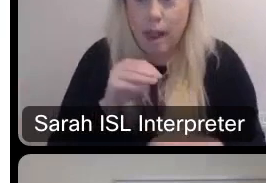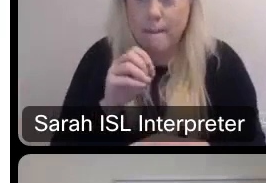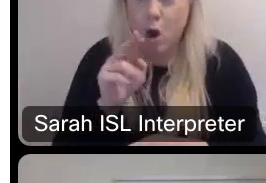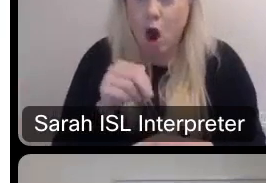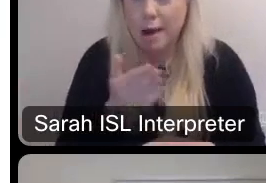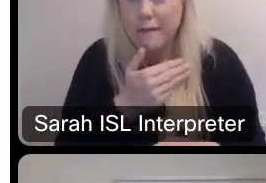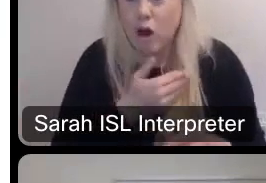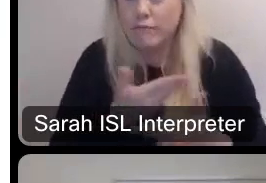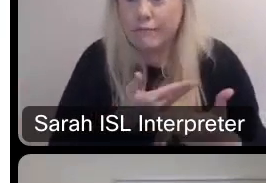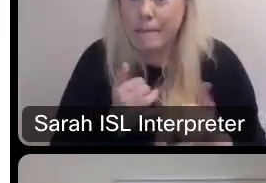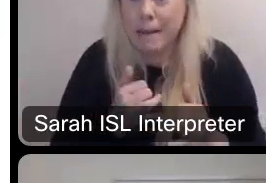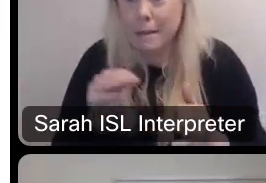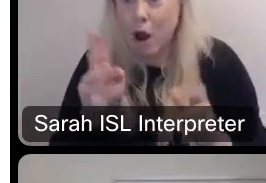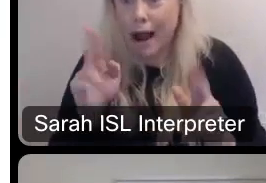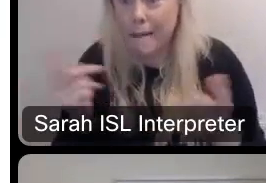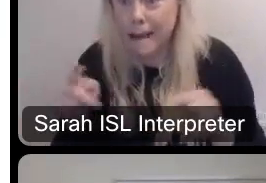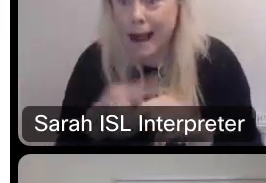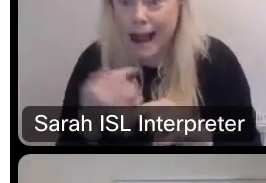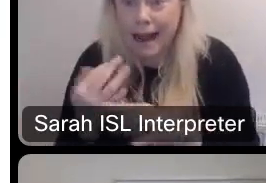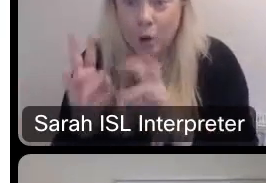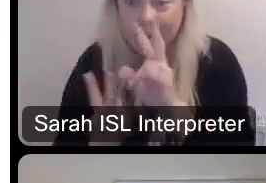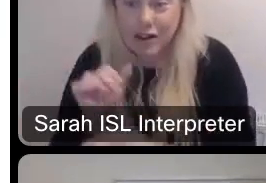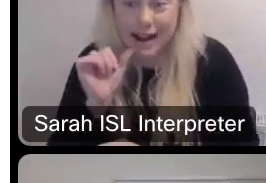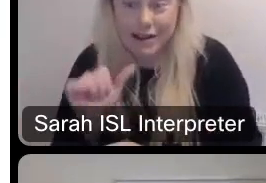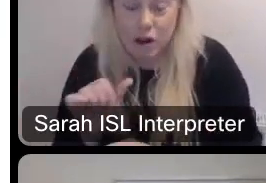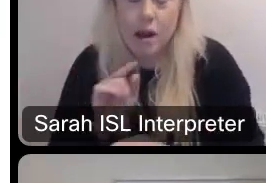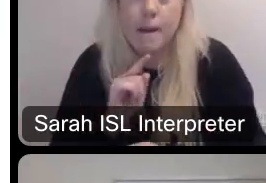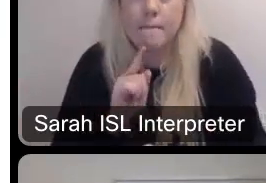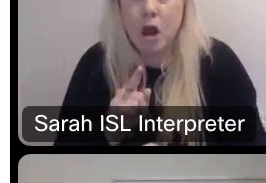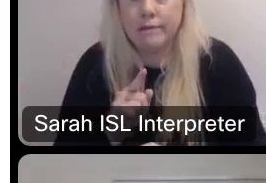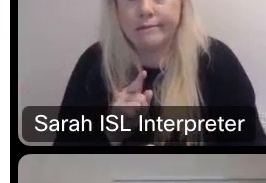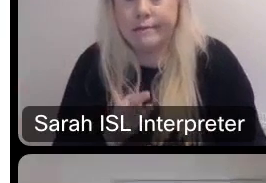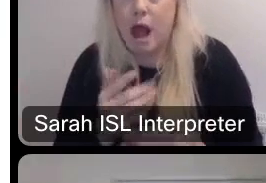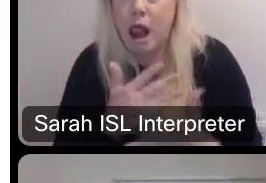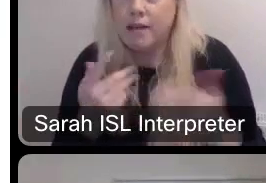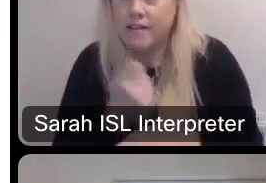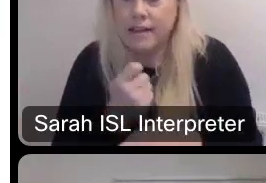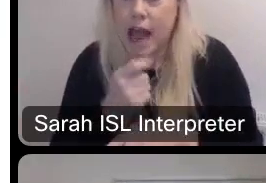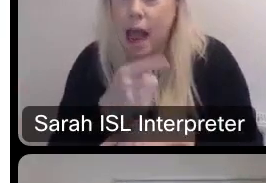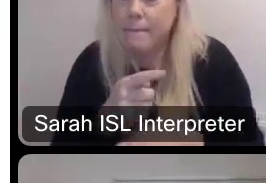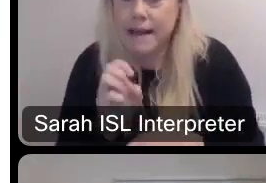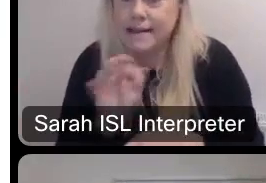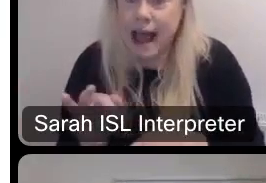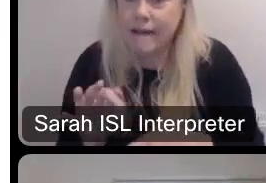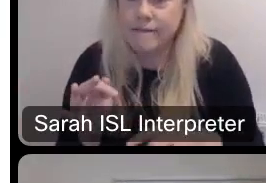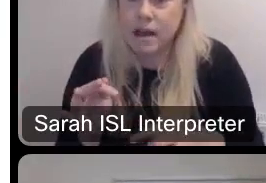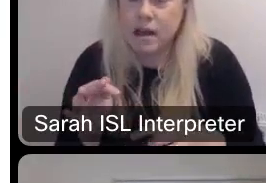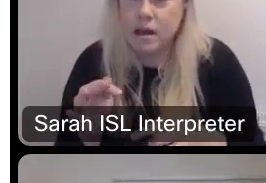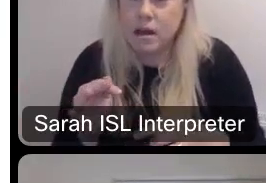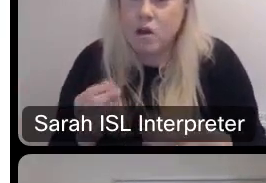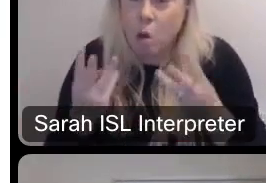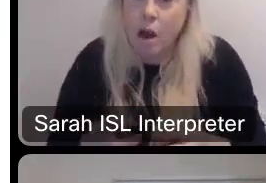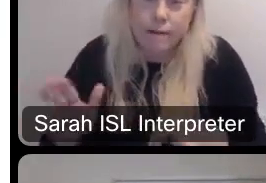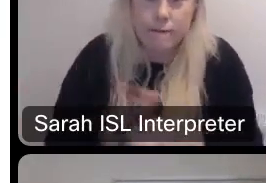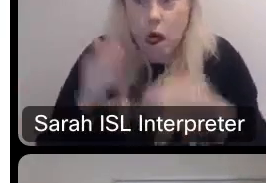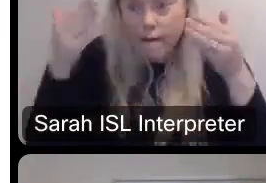might talk to us afterwards when we have time for some questions, a lot of the time staff don't want an exclusive focus on counselling or emotions,